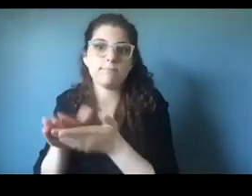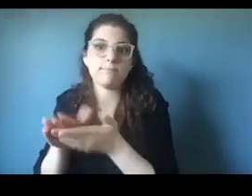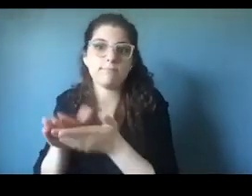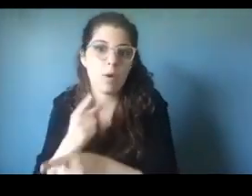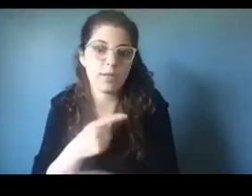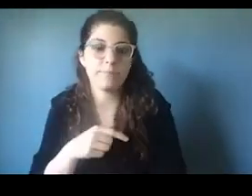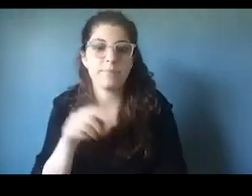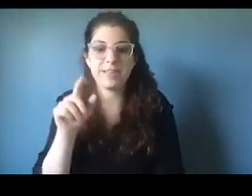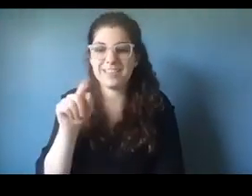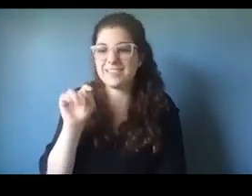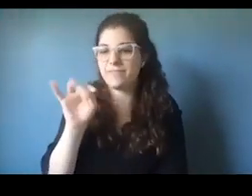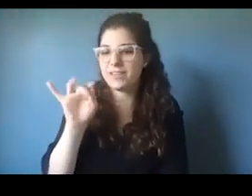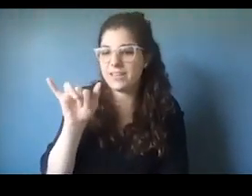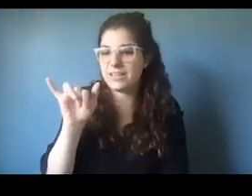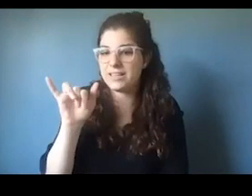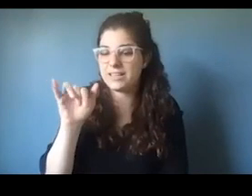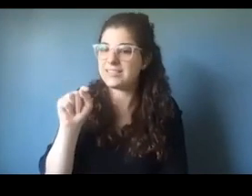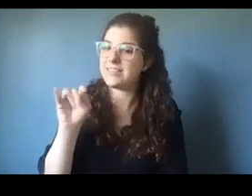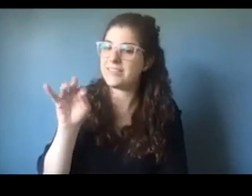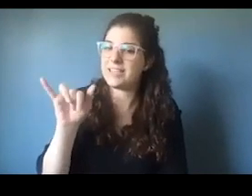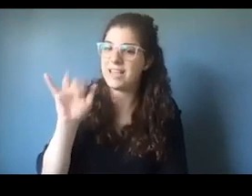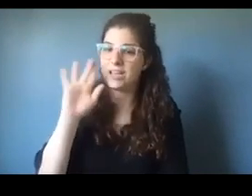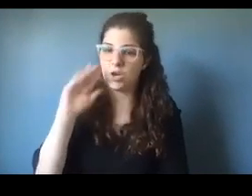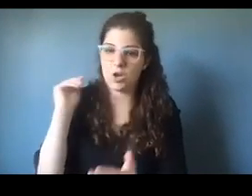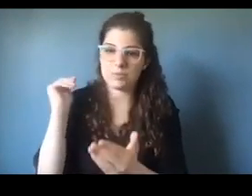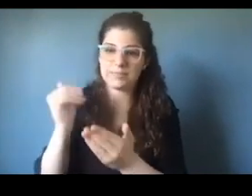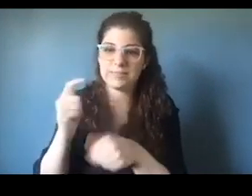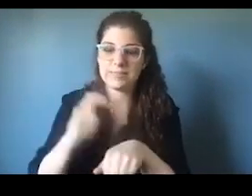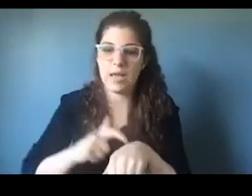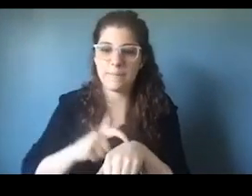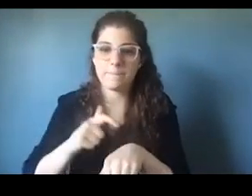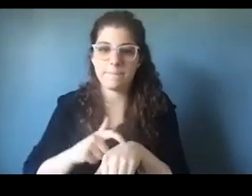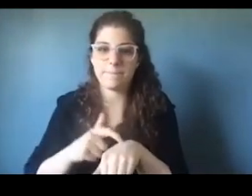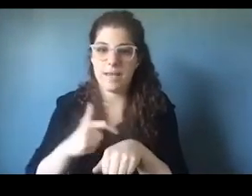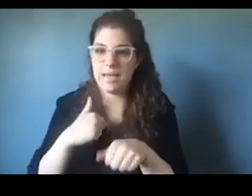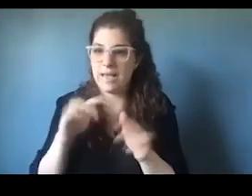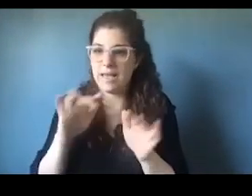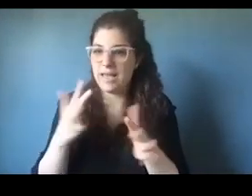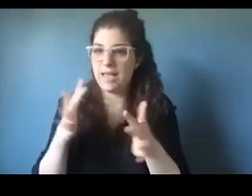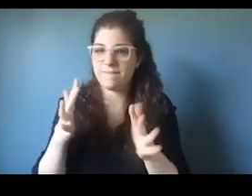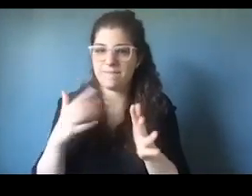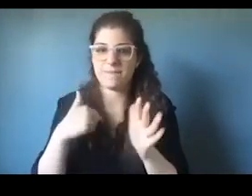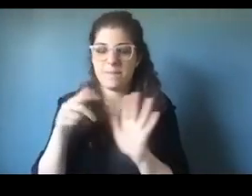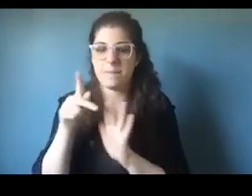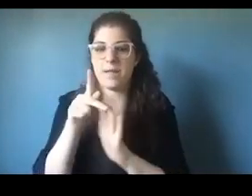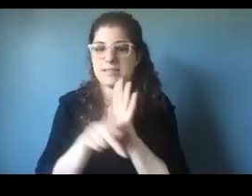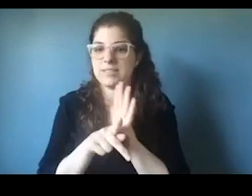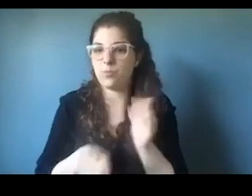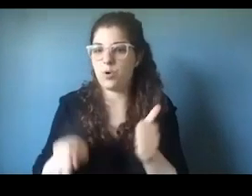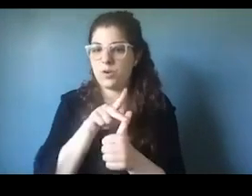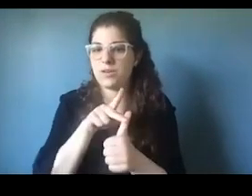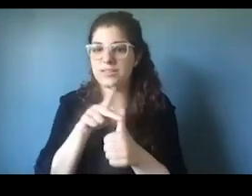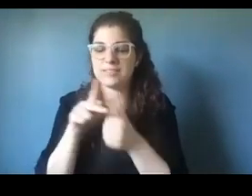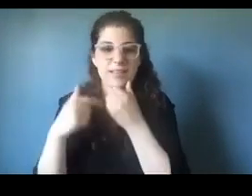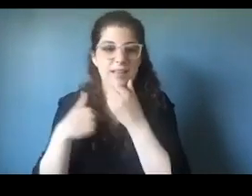Tiffany, I know I'm coming up on time. I kind of have a set of policy priorities that I